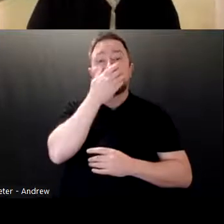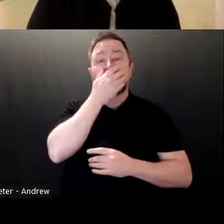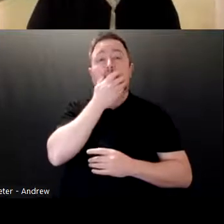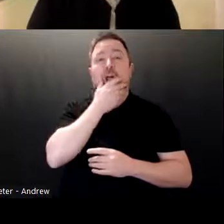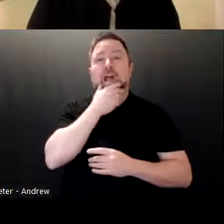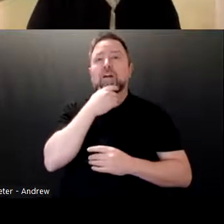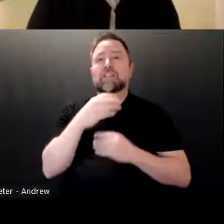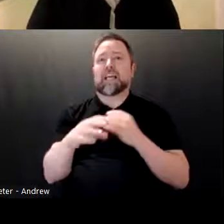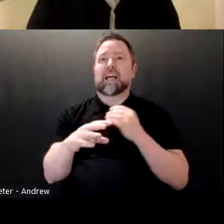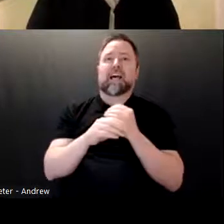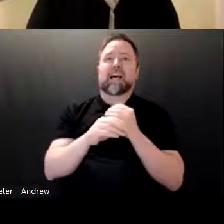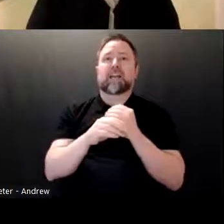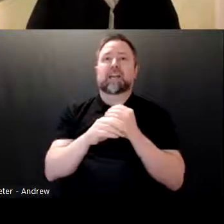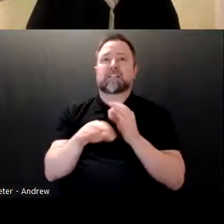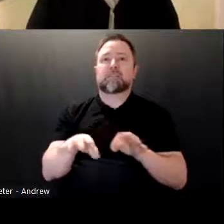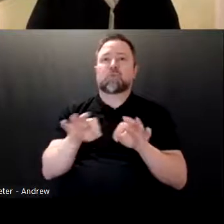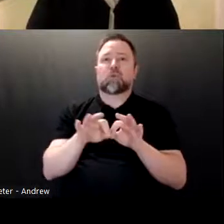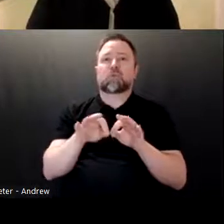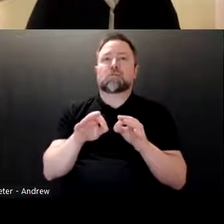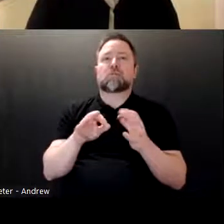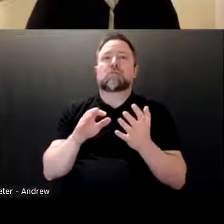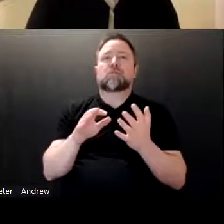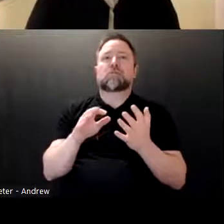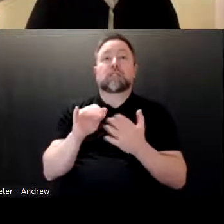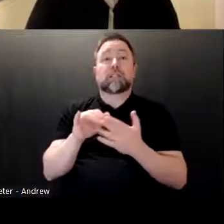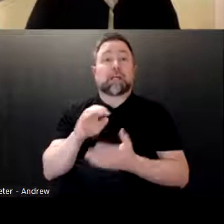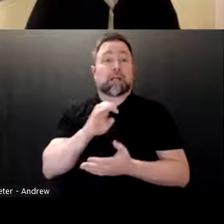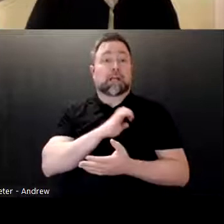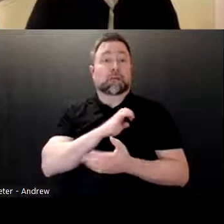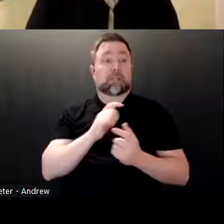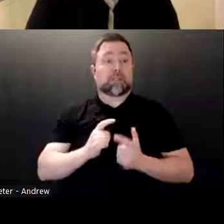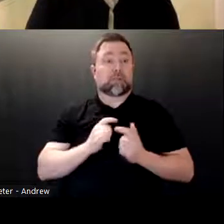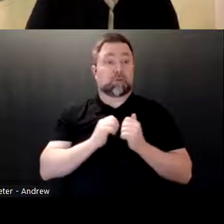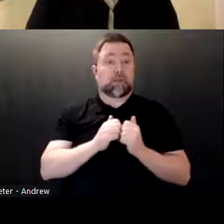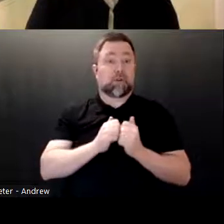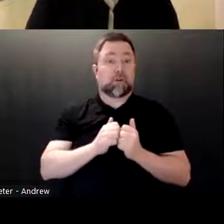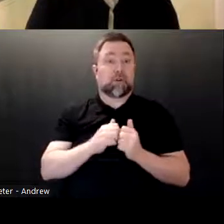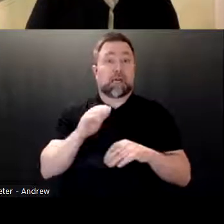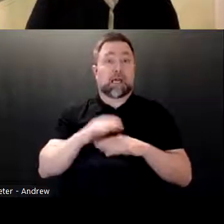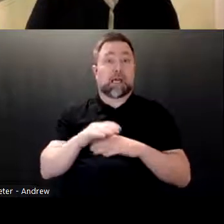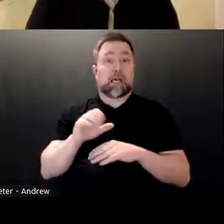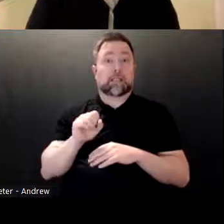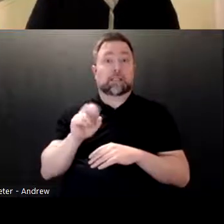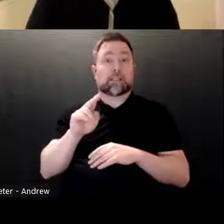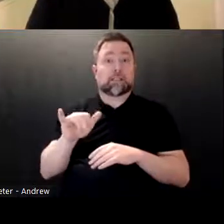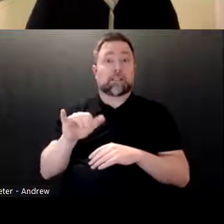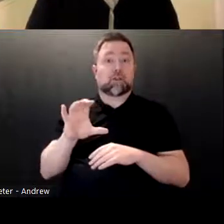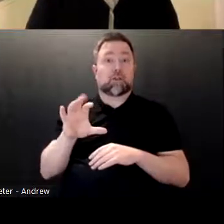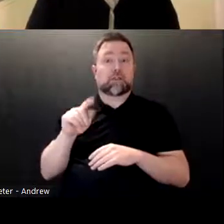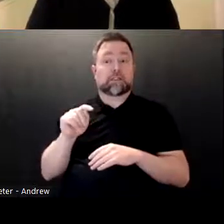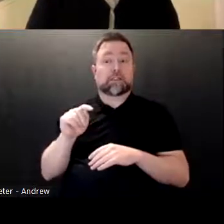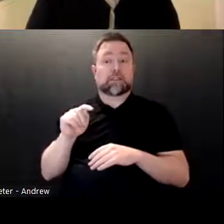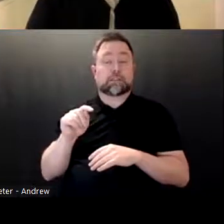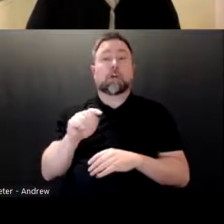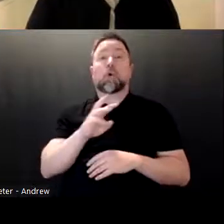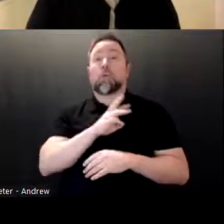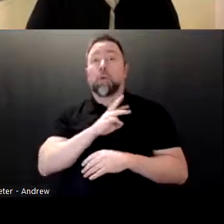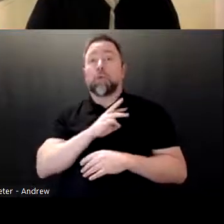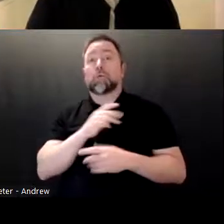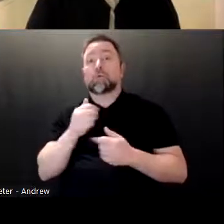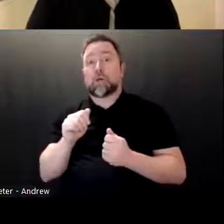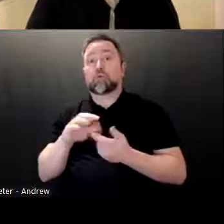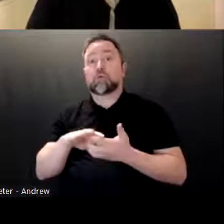built, and they're standing beside a large garden that Letty tended. Letty grew peonies to sell as cut flowers and food to